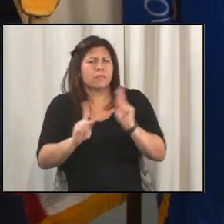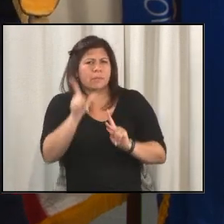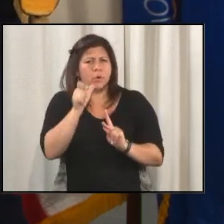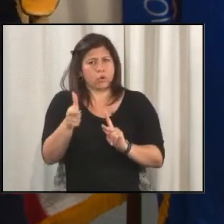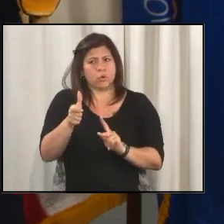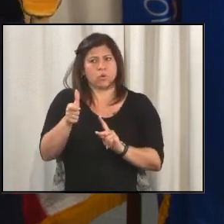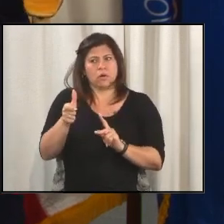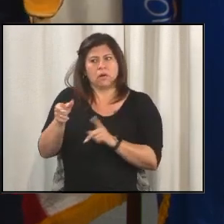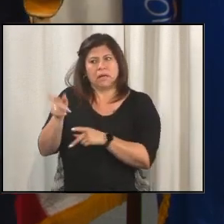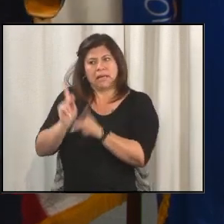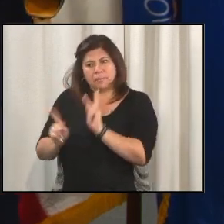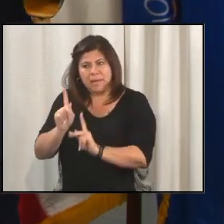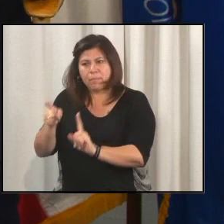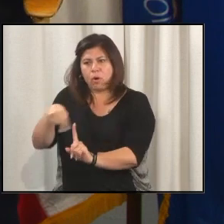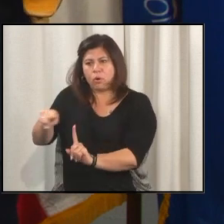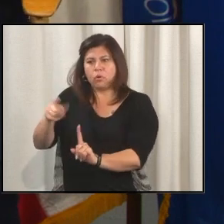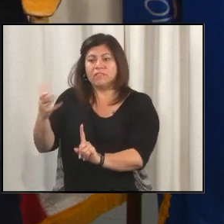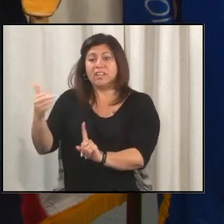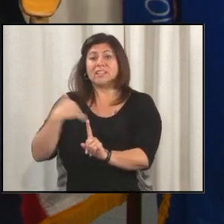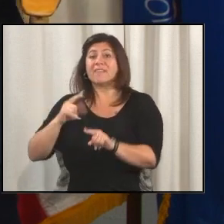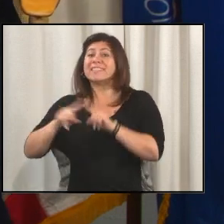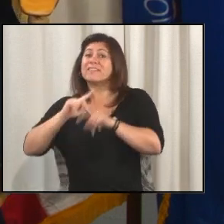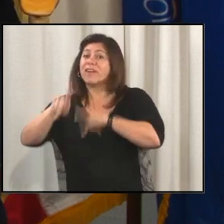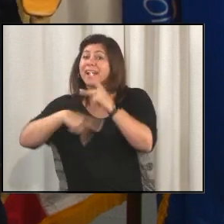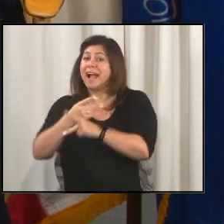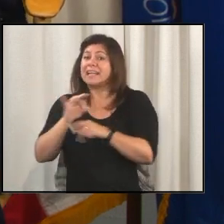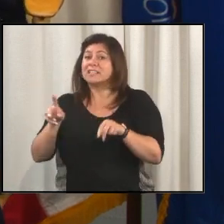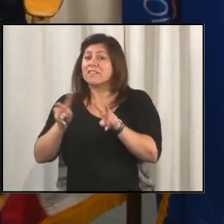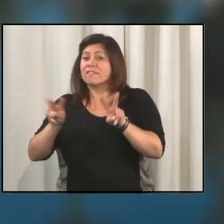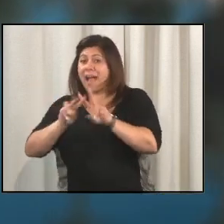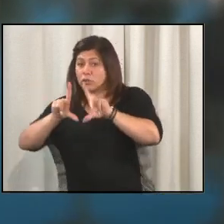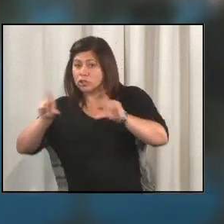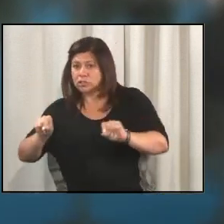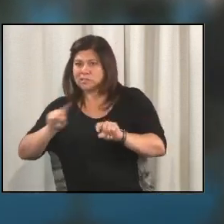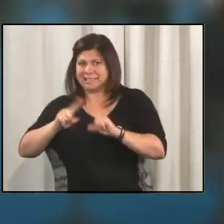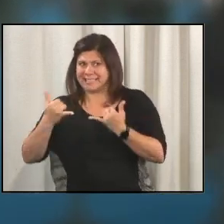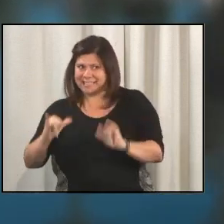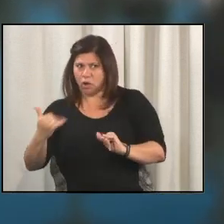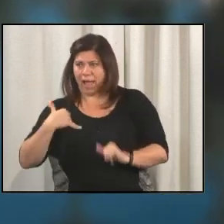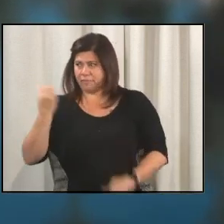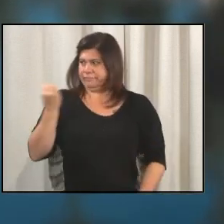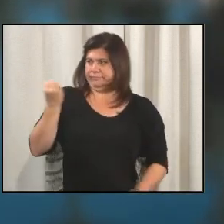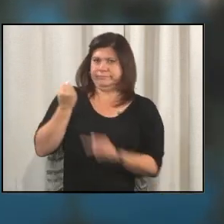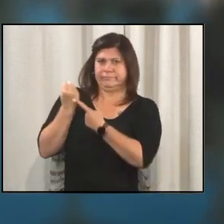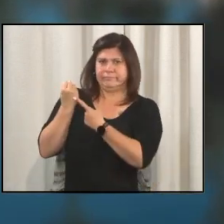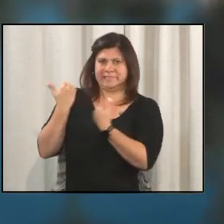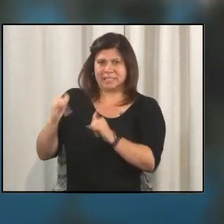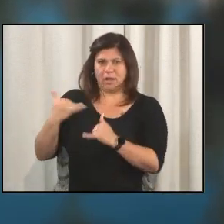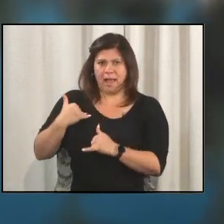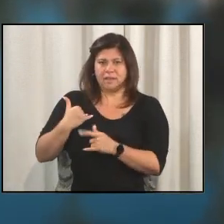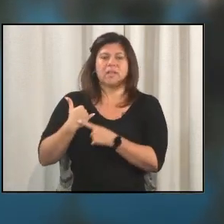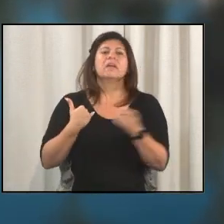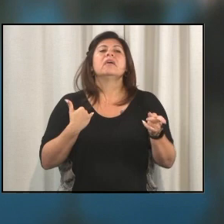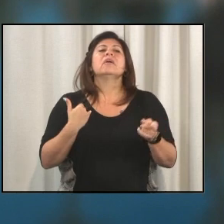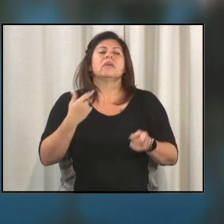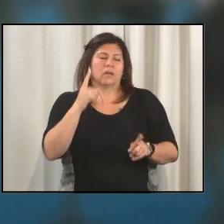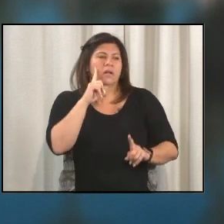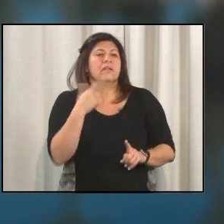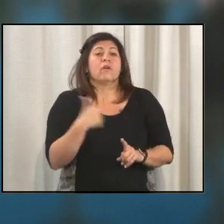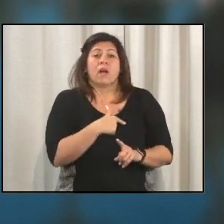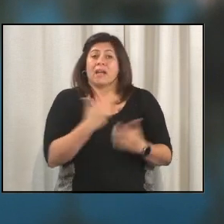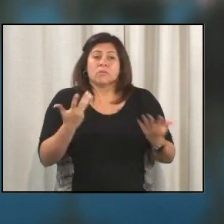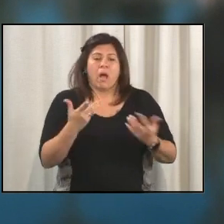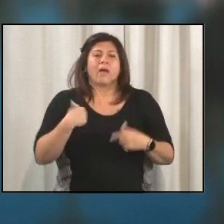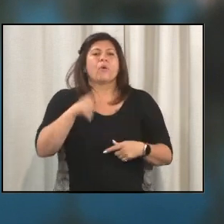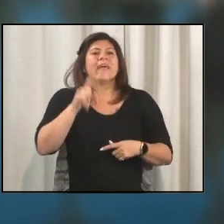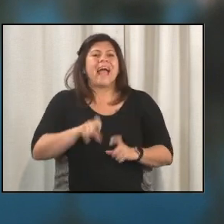we have with other types of vouchers who are still holding on to a voucher? So it is an industry practice that we have to